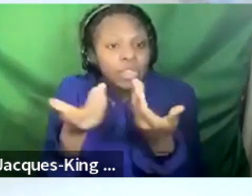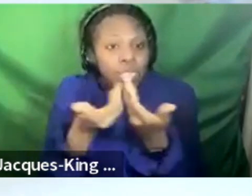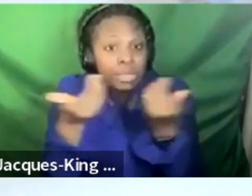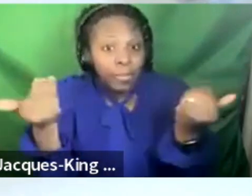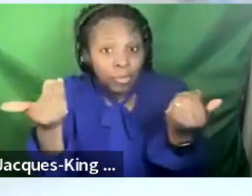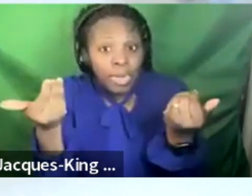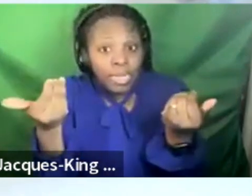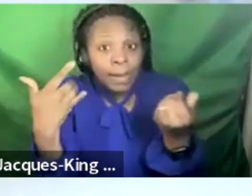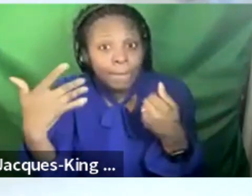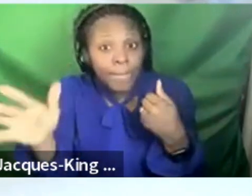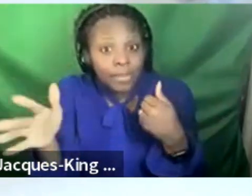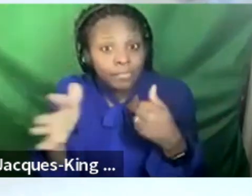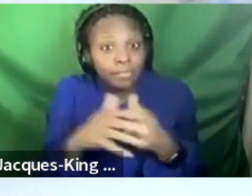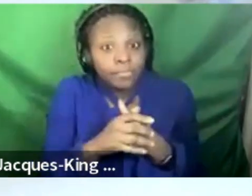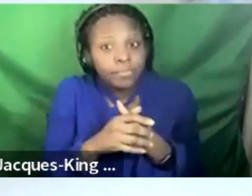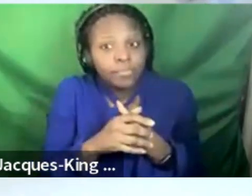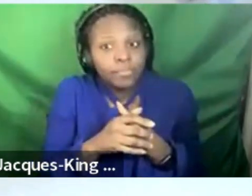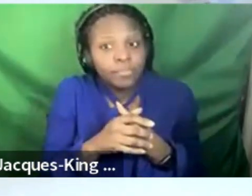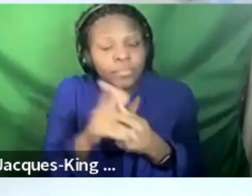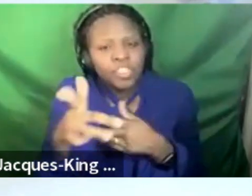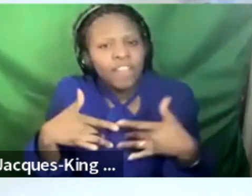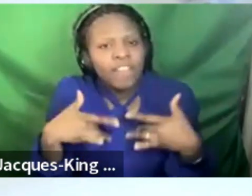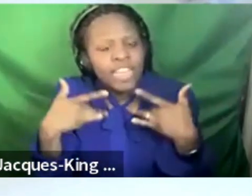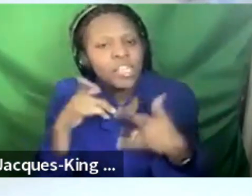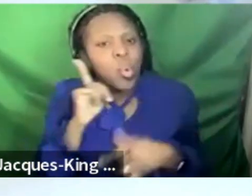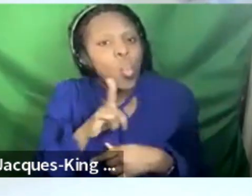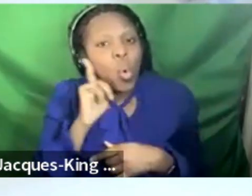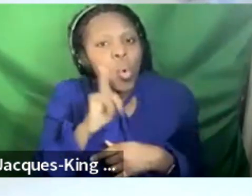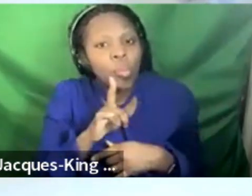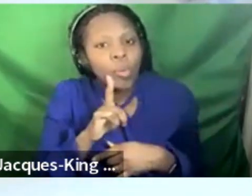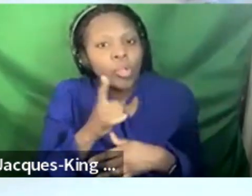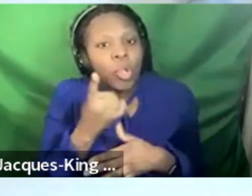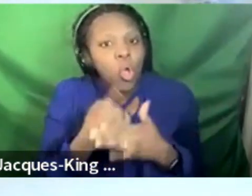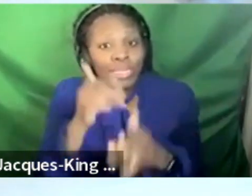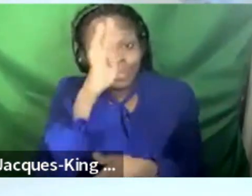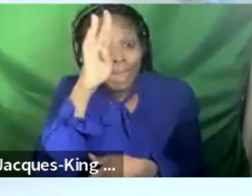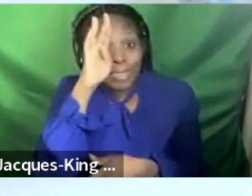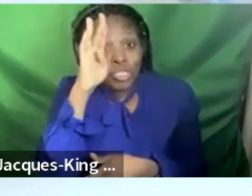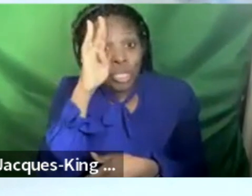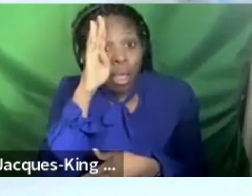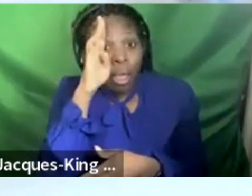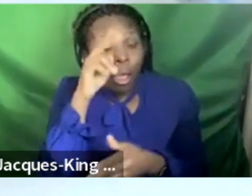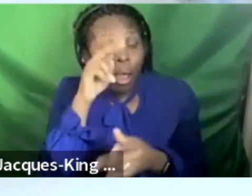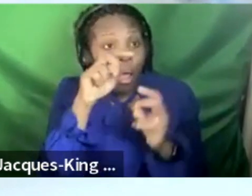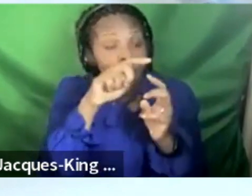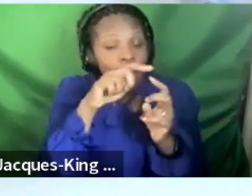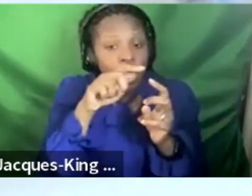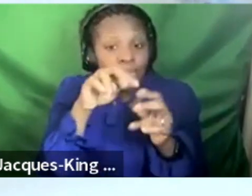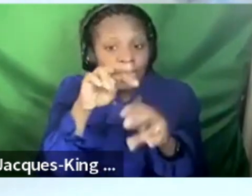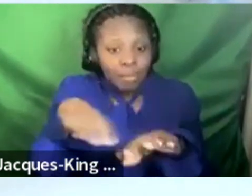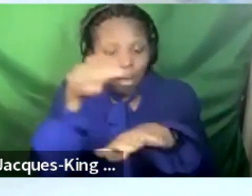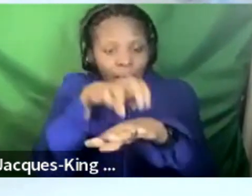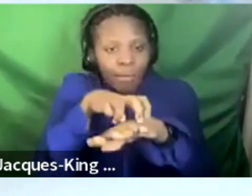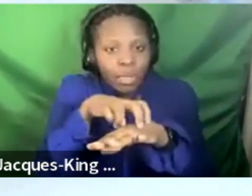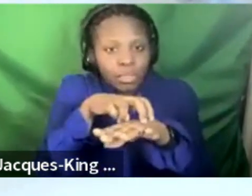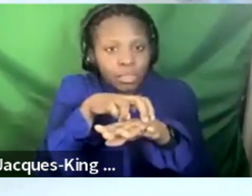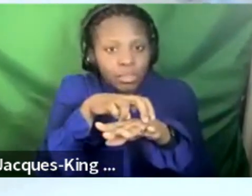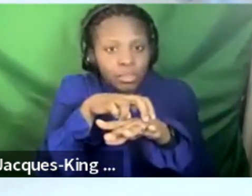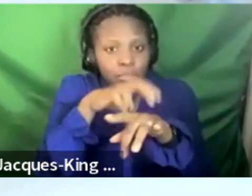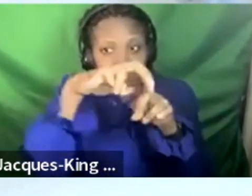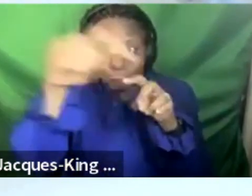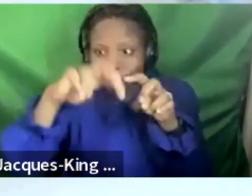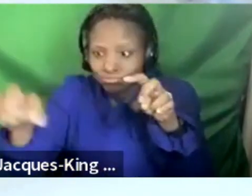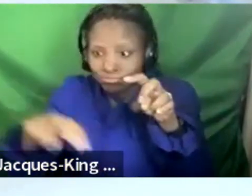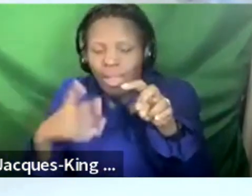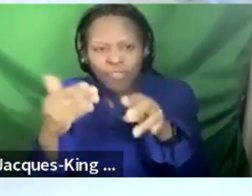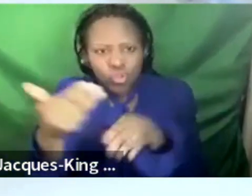right? And they get separated, and she, feeling as a woman, who's in danger, kind of running